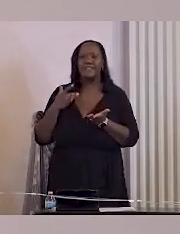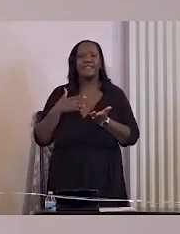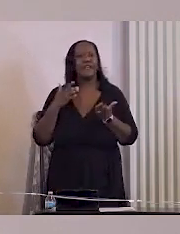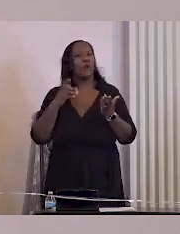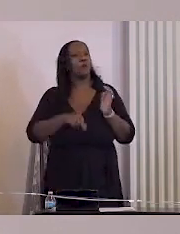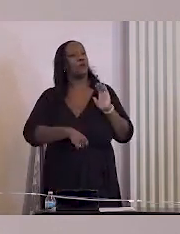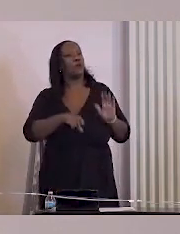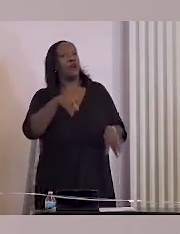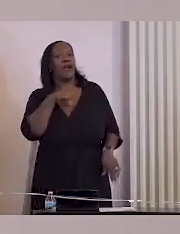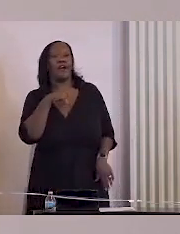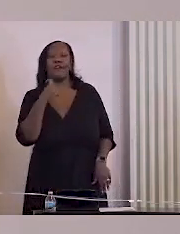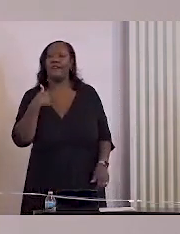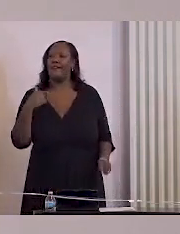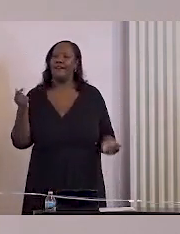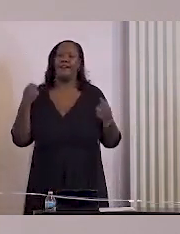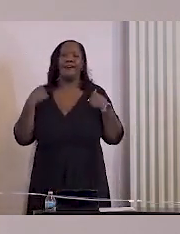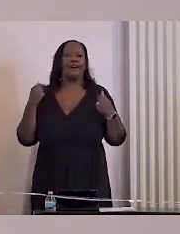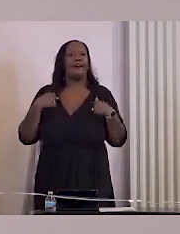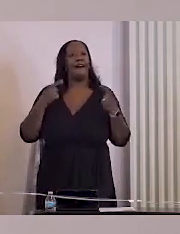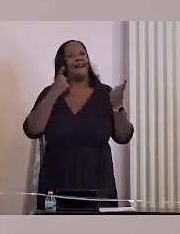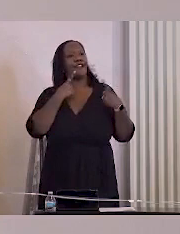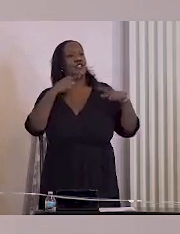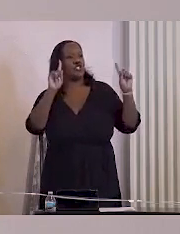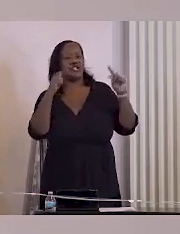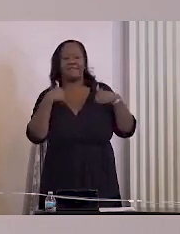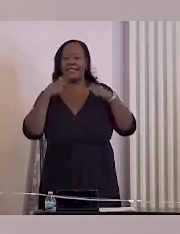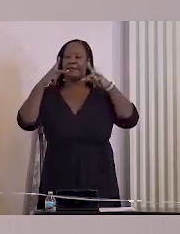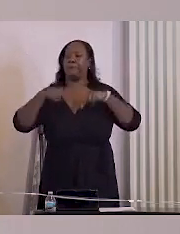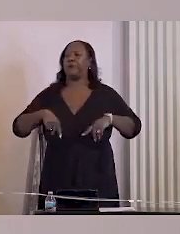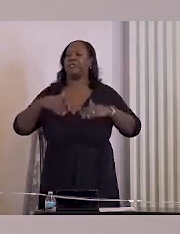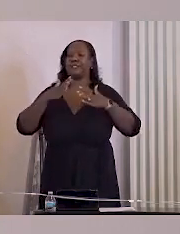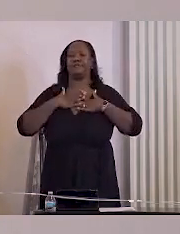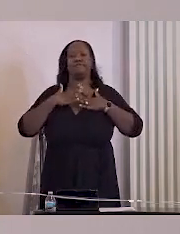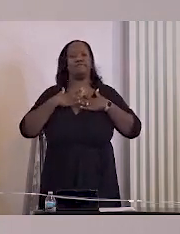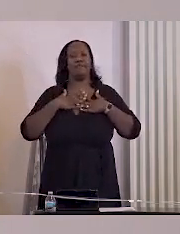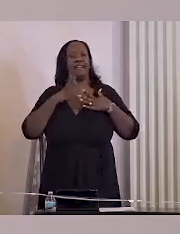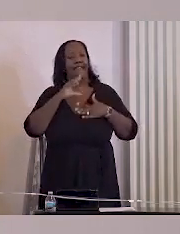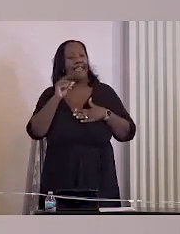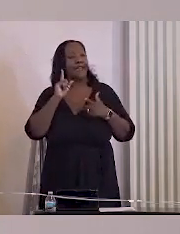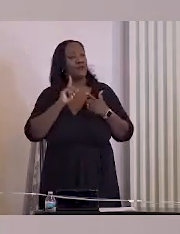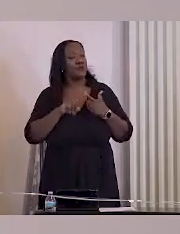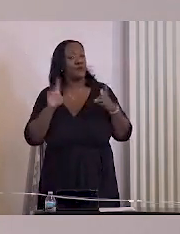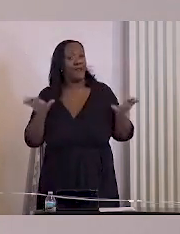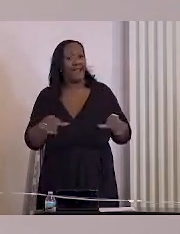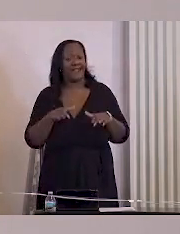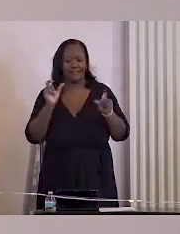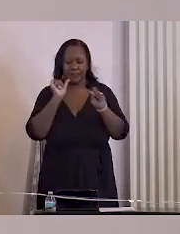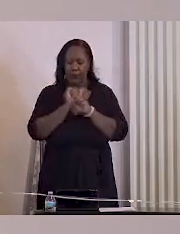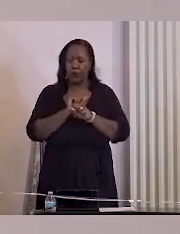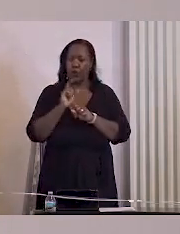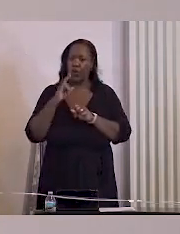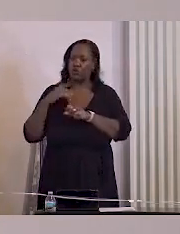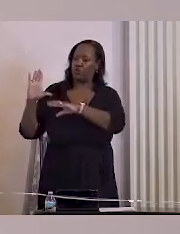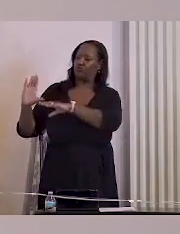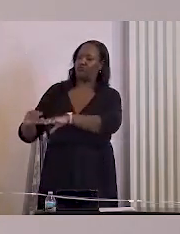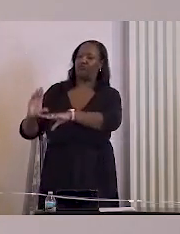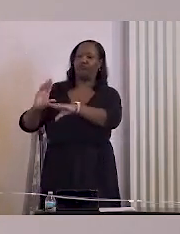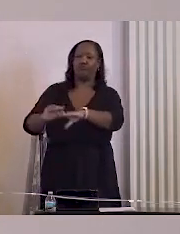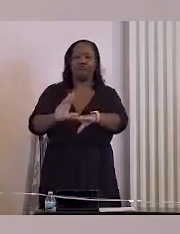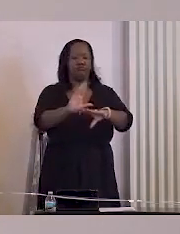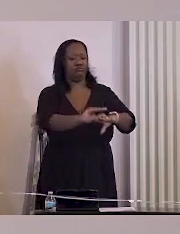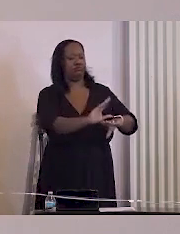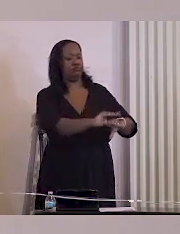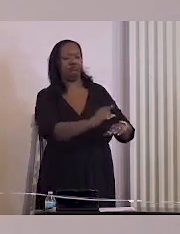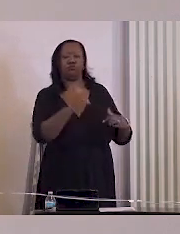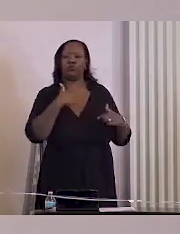about how much we achieve as individuals, and sometimes to actively work to bring others down in order